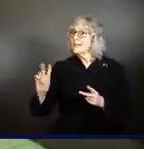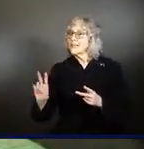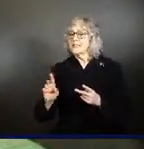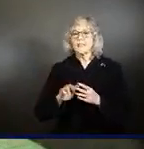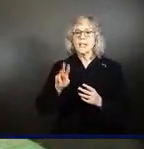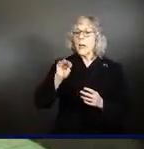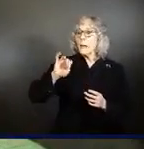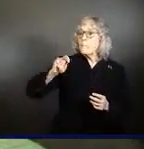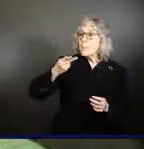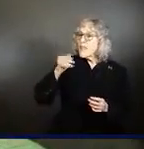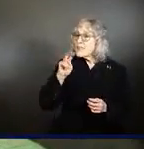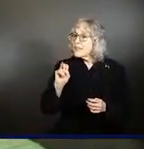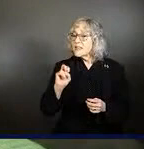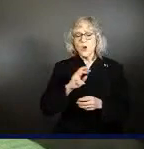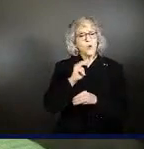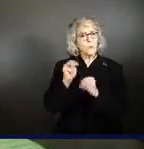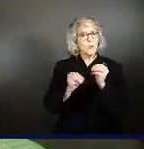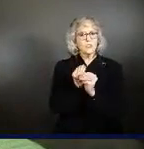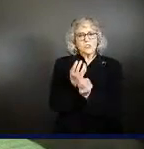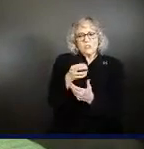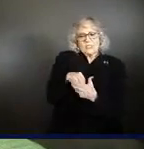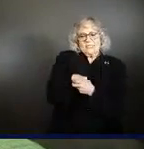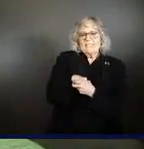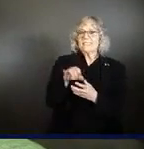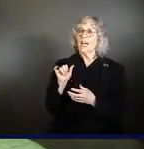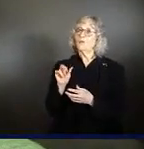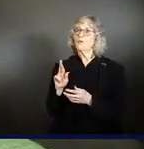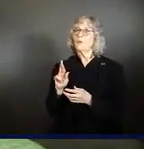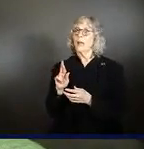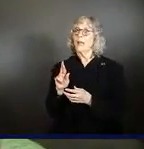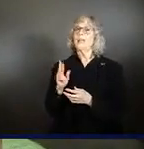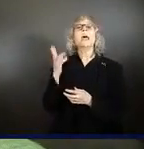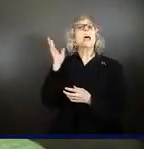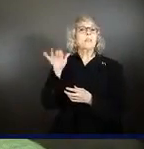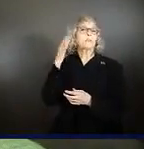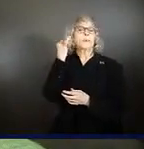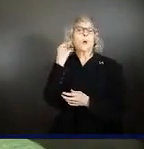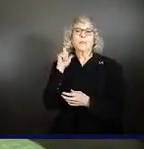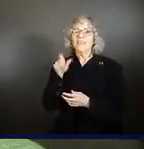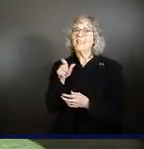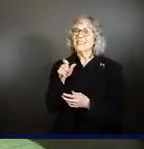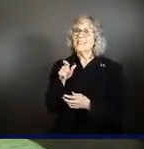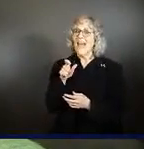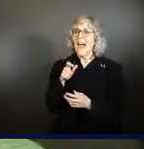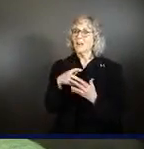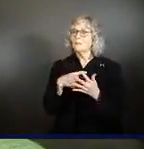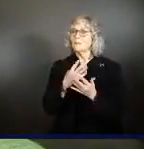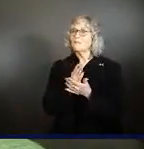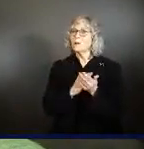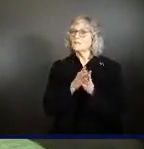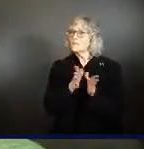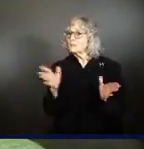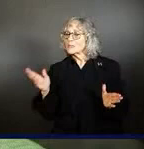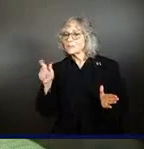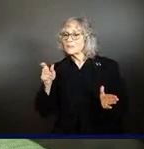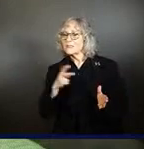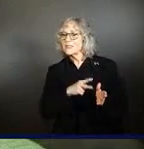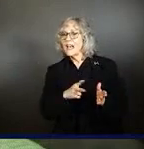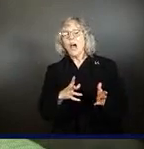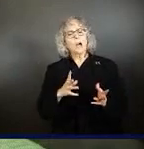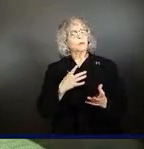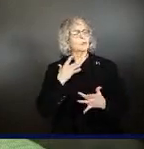methane, all those molecules are hidden in the infrared, and that's why we have to go there. That's why I'm so excited to see all this flow of